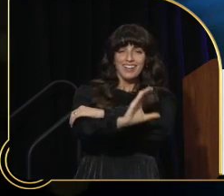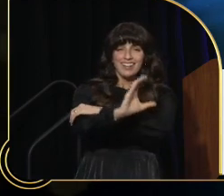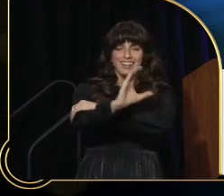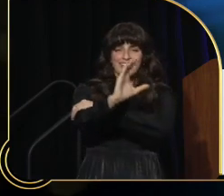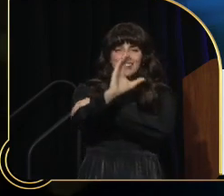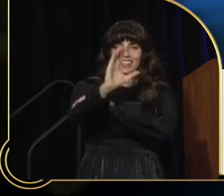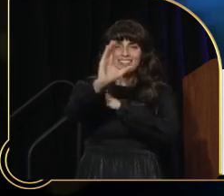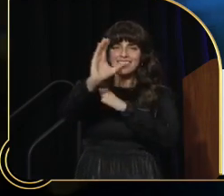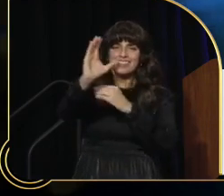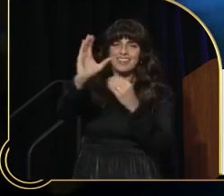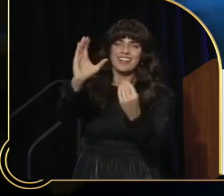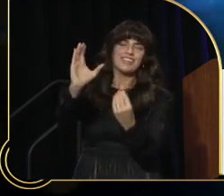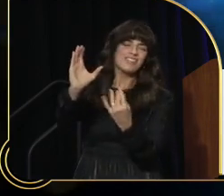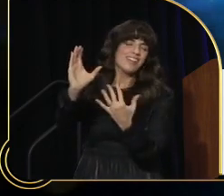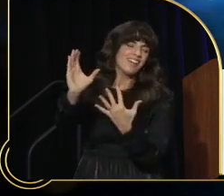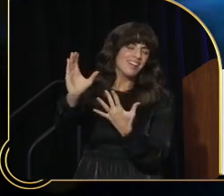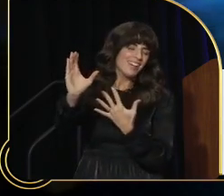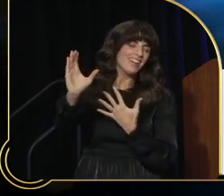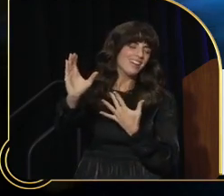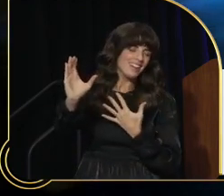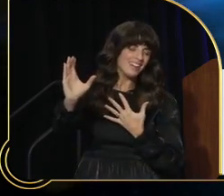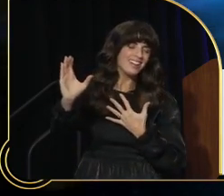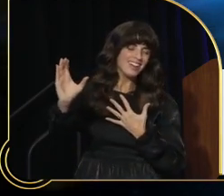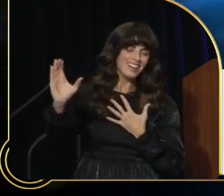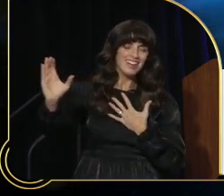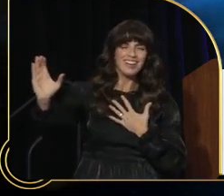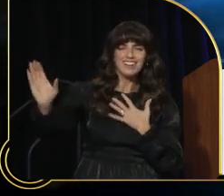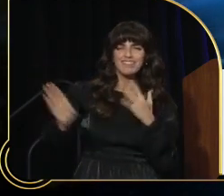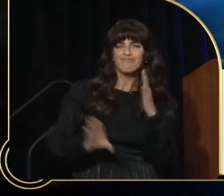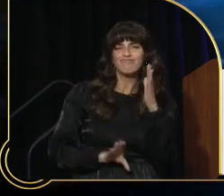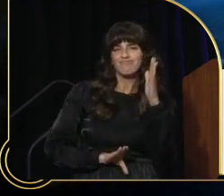Sunshine, when you're with me, I can